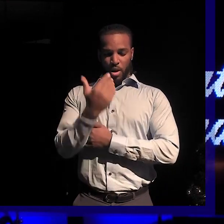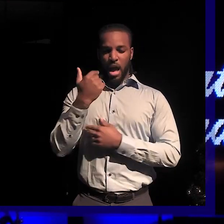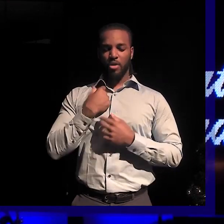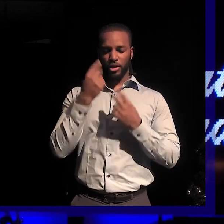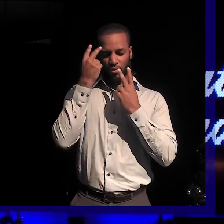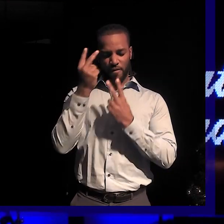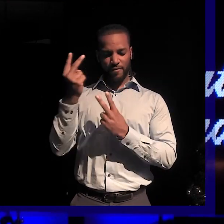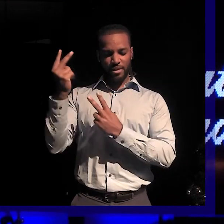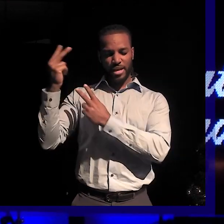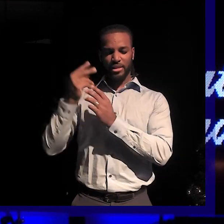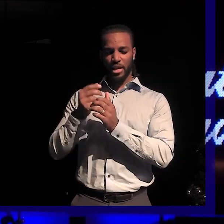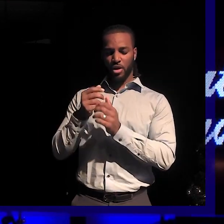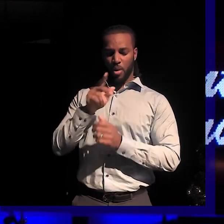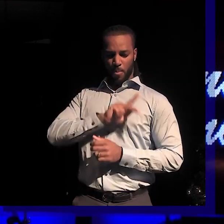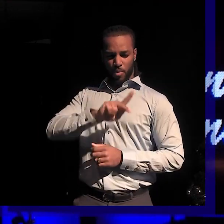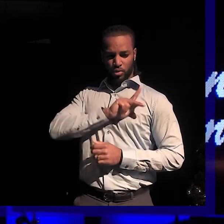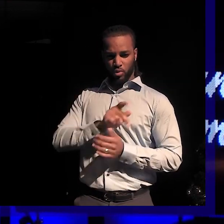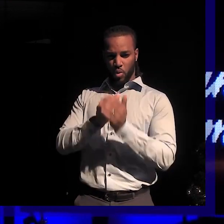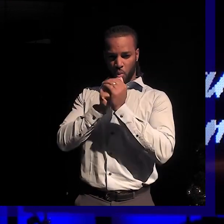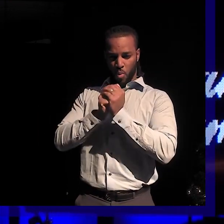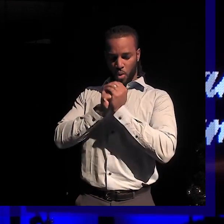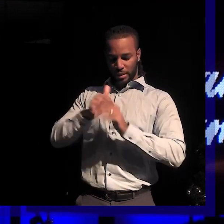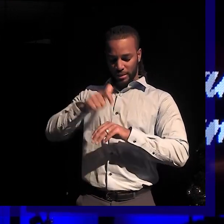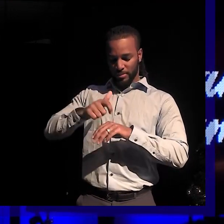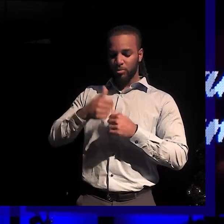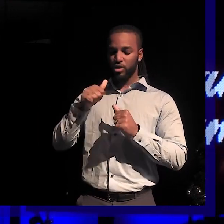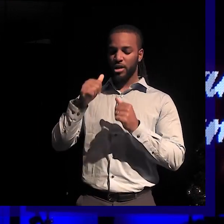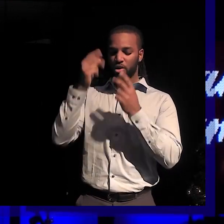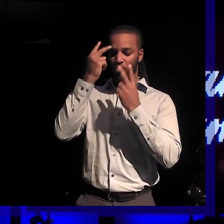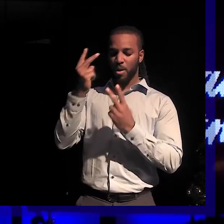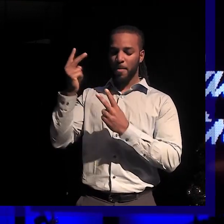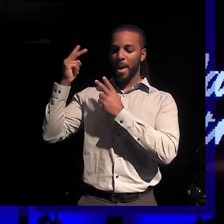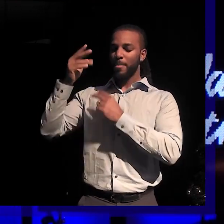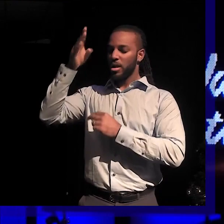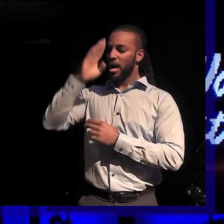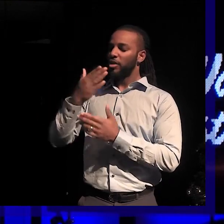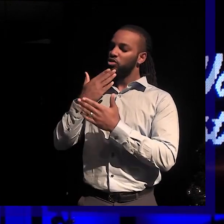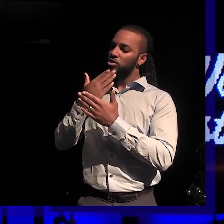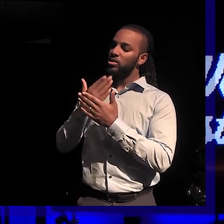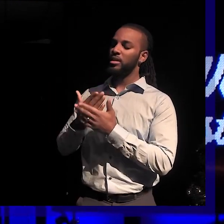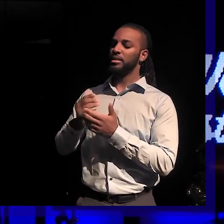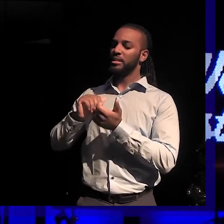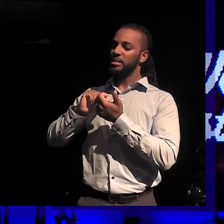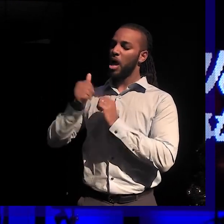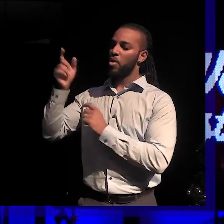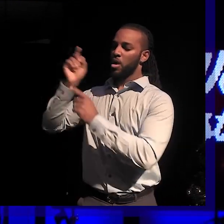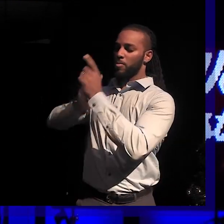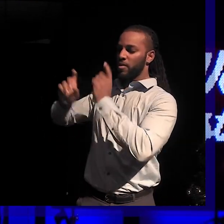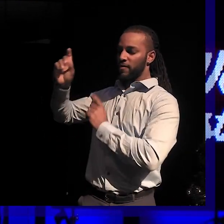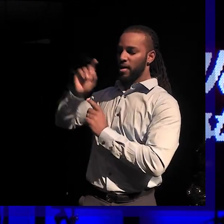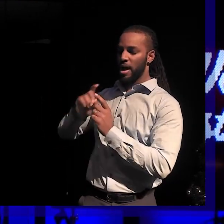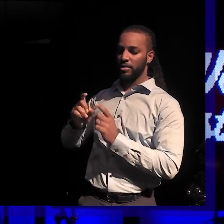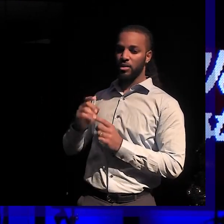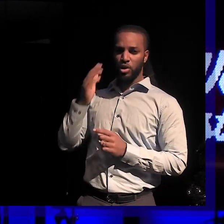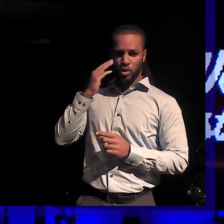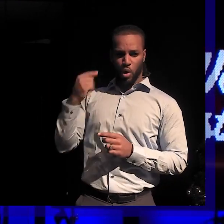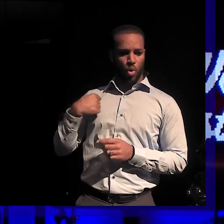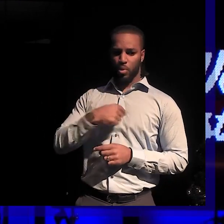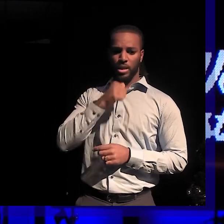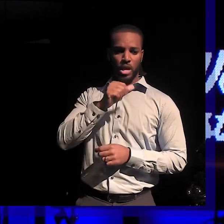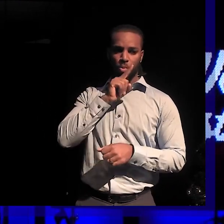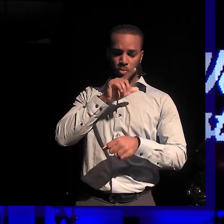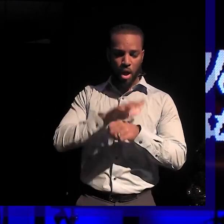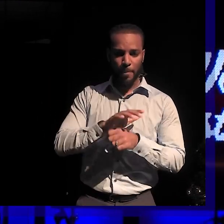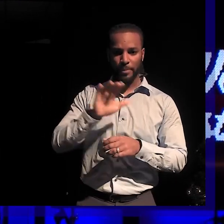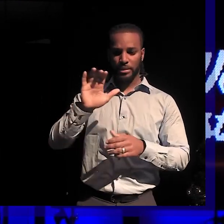of having a personal worship time, just remembering God's goodness and how he provides. And we're not promised a marriage. We're not